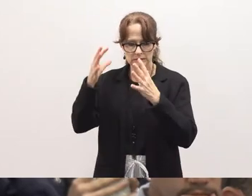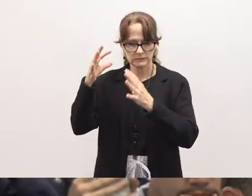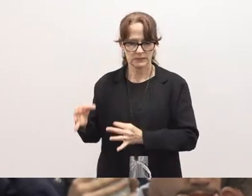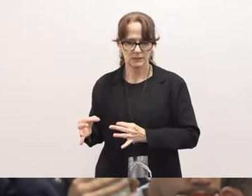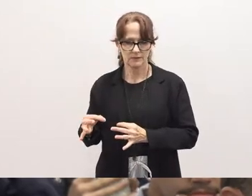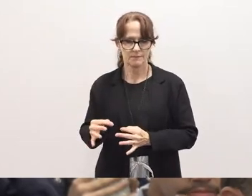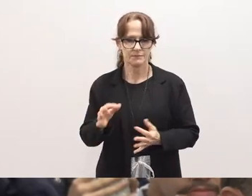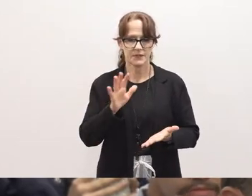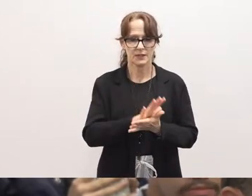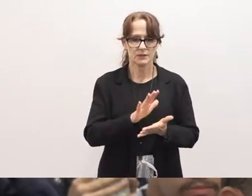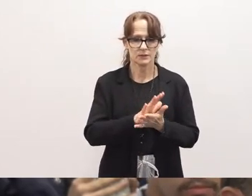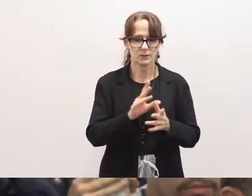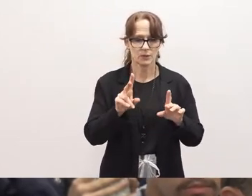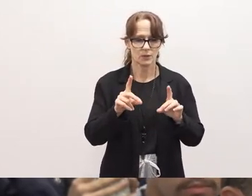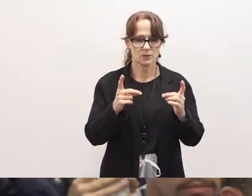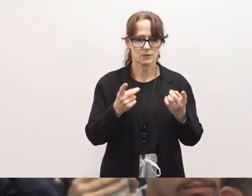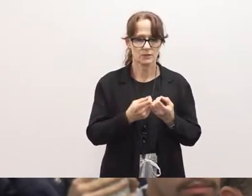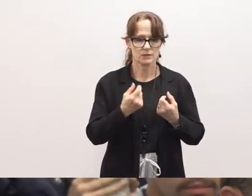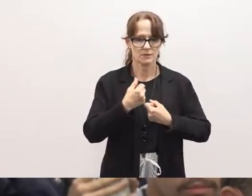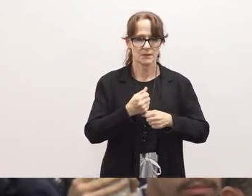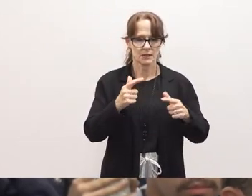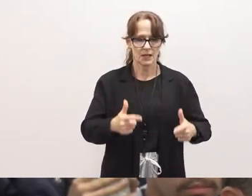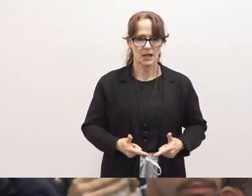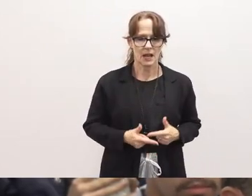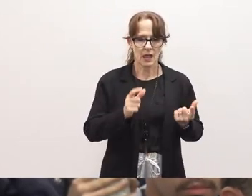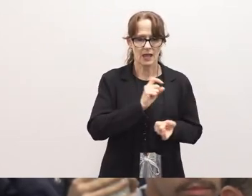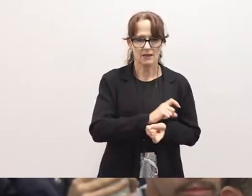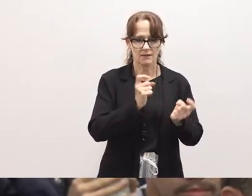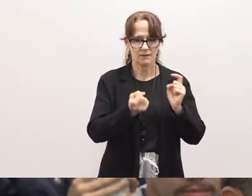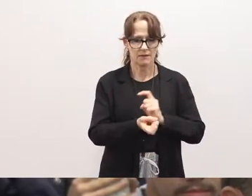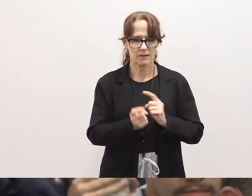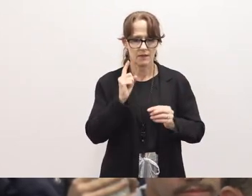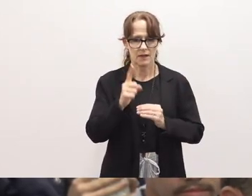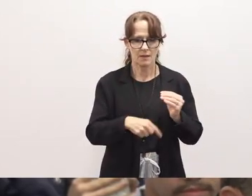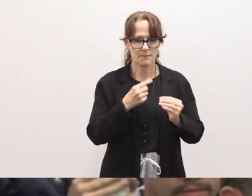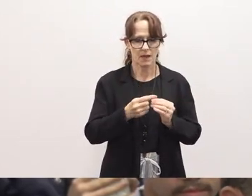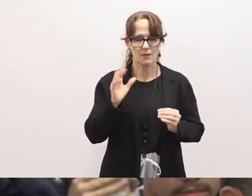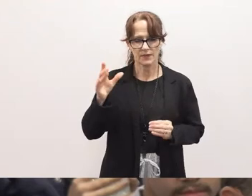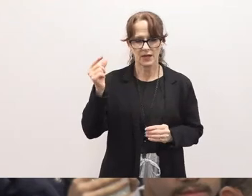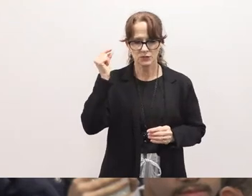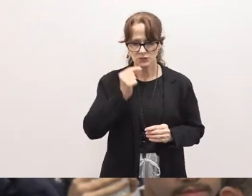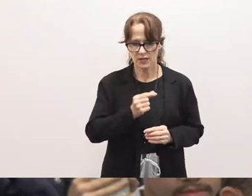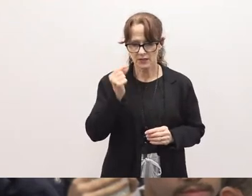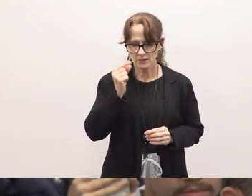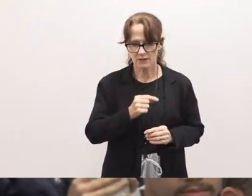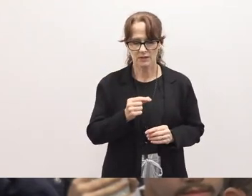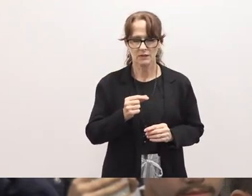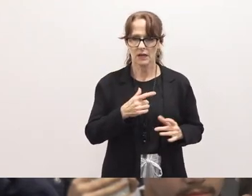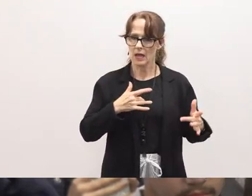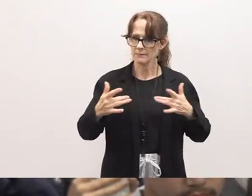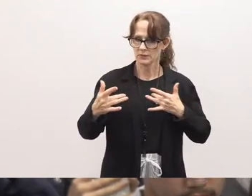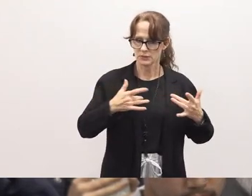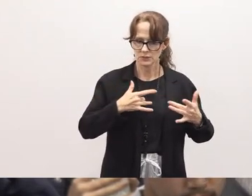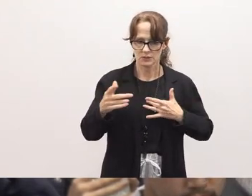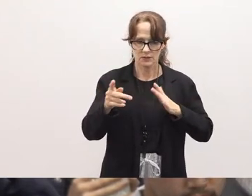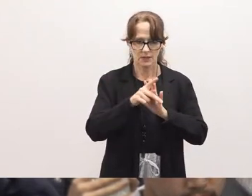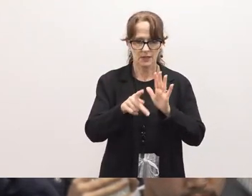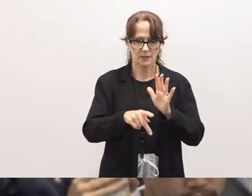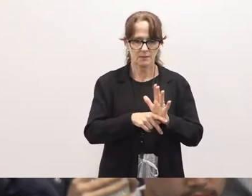district that is letting children make life-altering decisions about their gender. I'm very concerned about how these policies will impact the